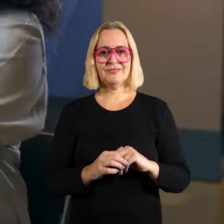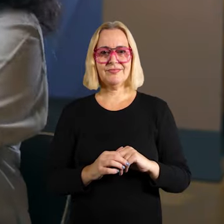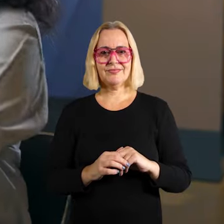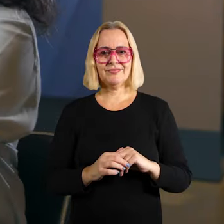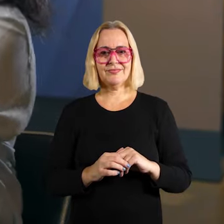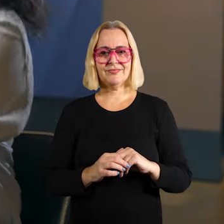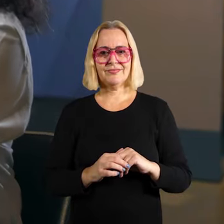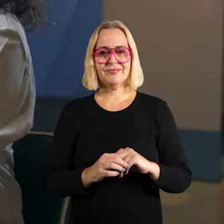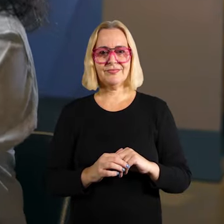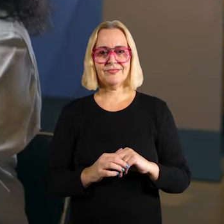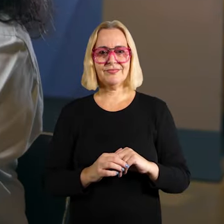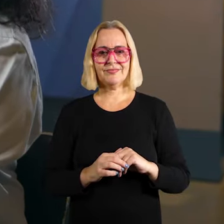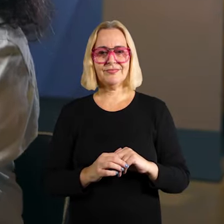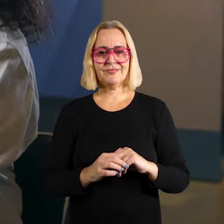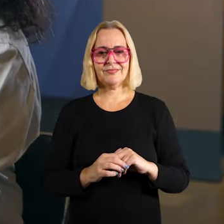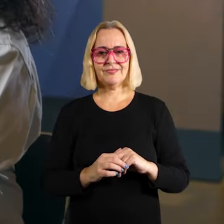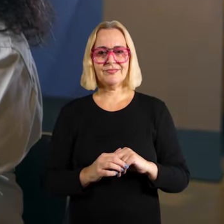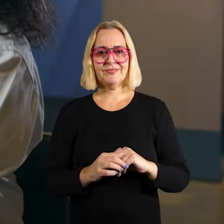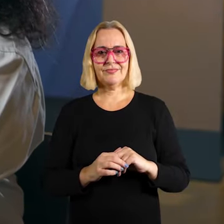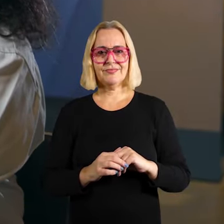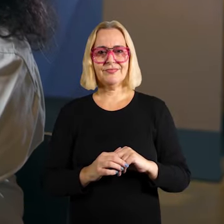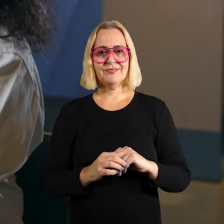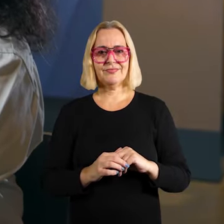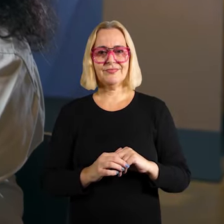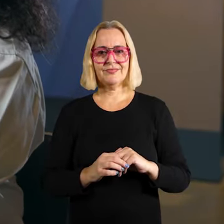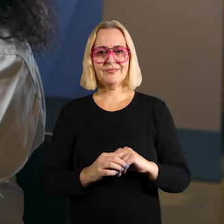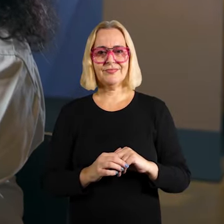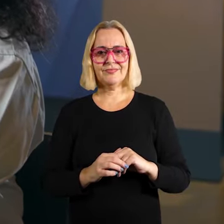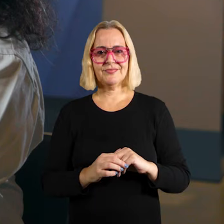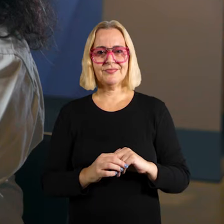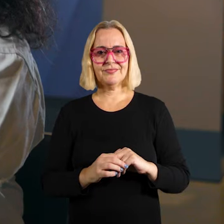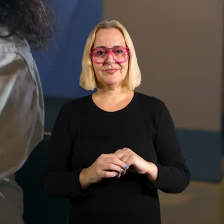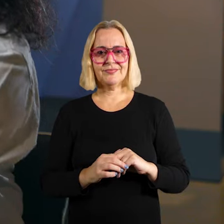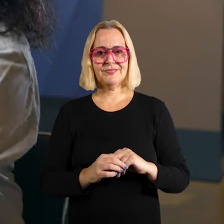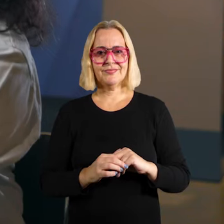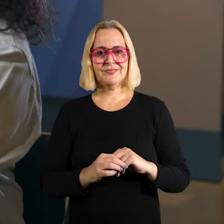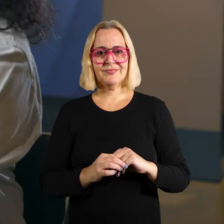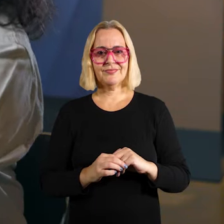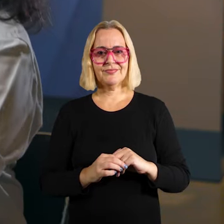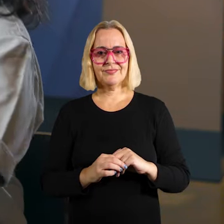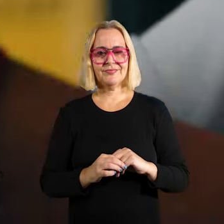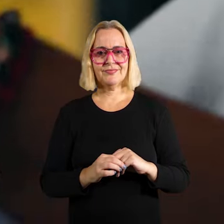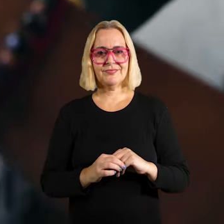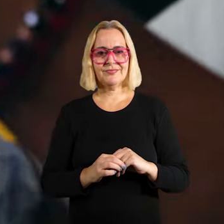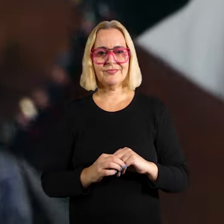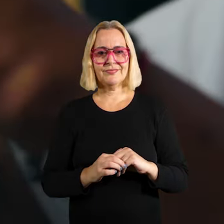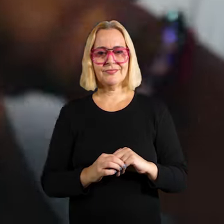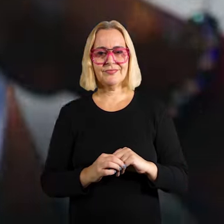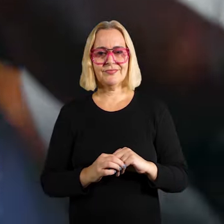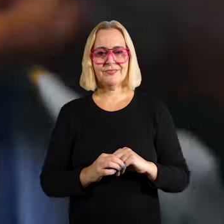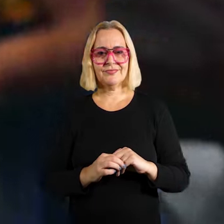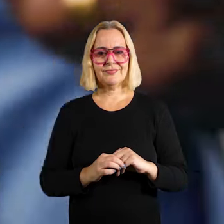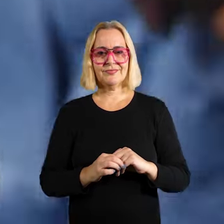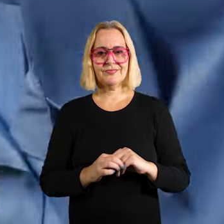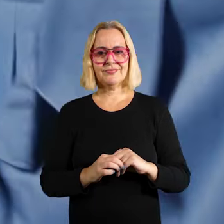this pleat, this shirt, is really good, giving a good look. And it gives a